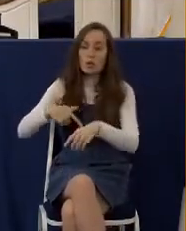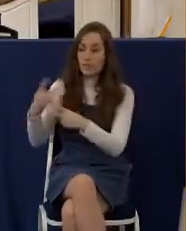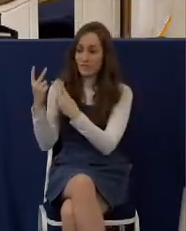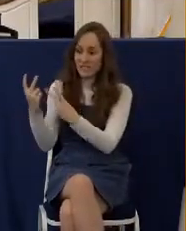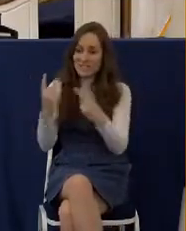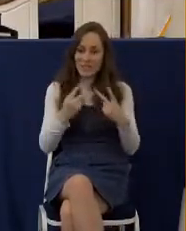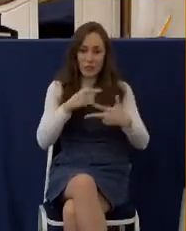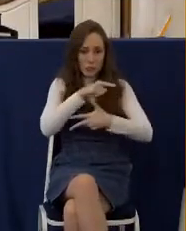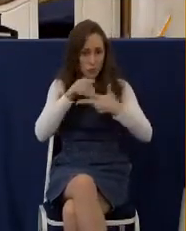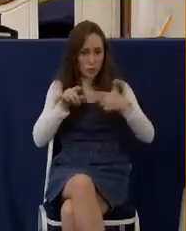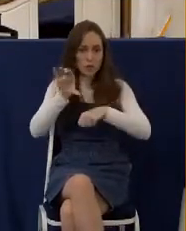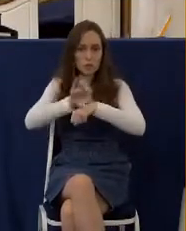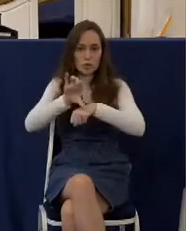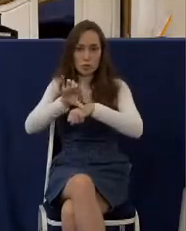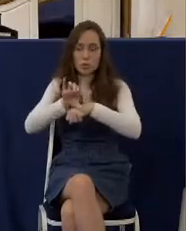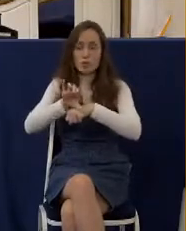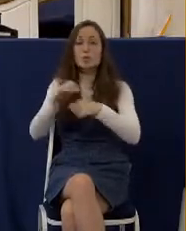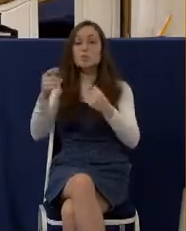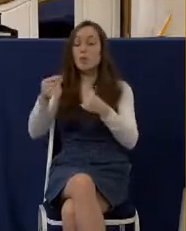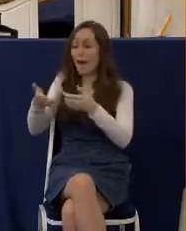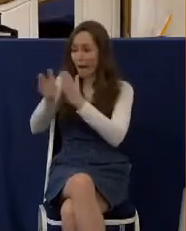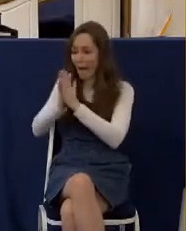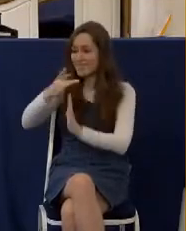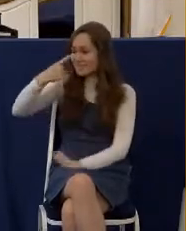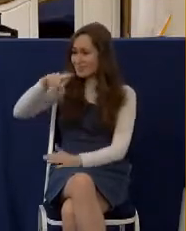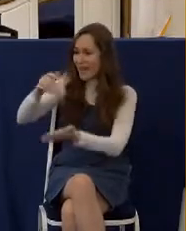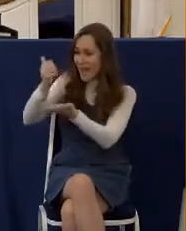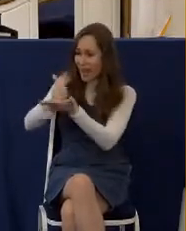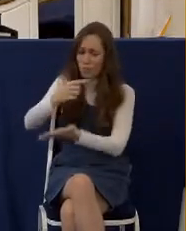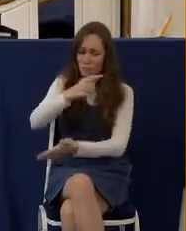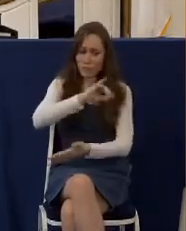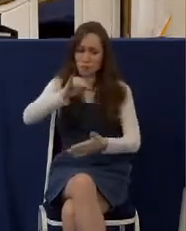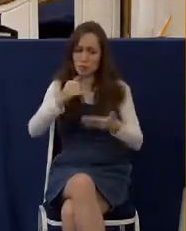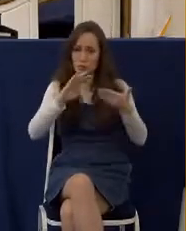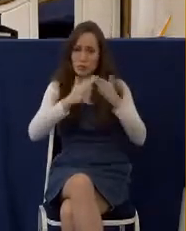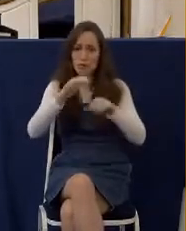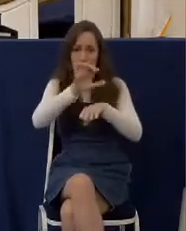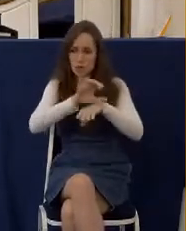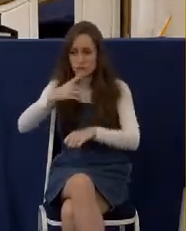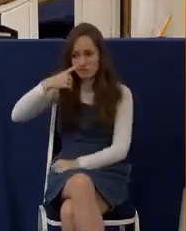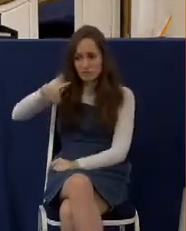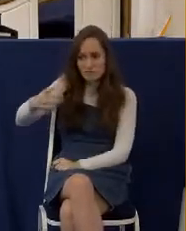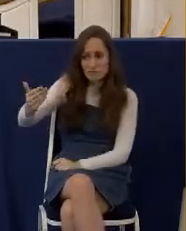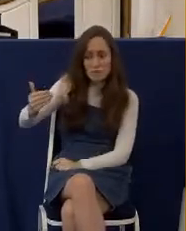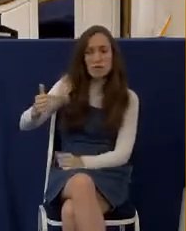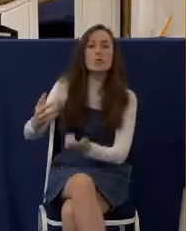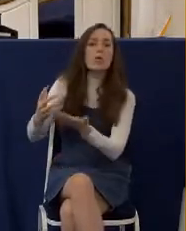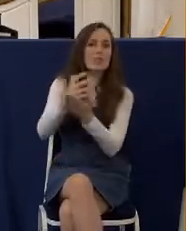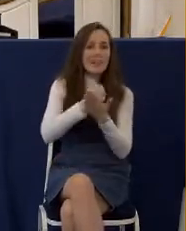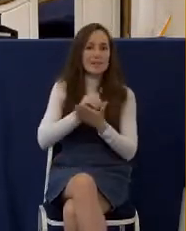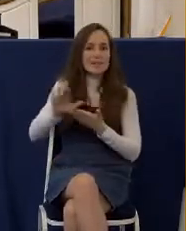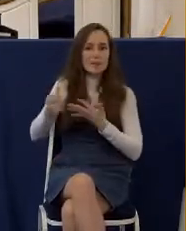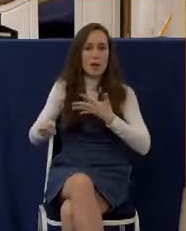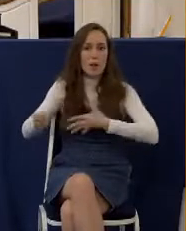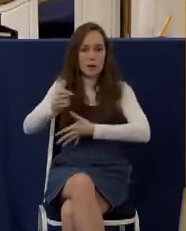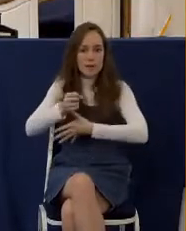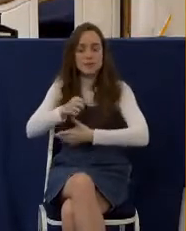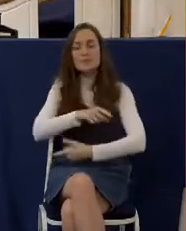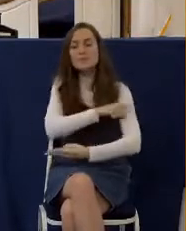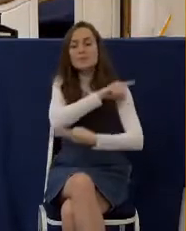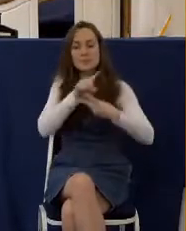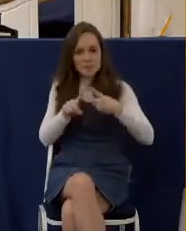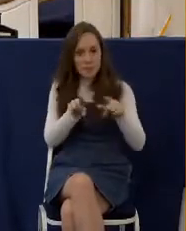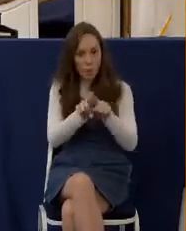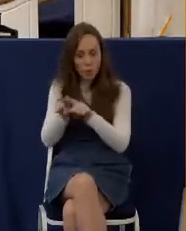help the church in Jerusalem? And so he made this collection a priority. But also, he wanted to show the love of Christ. When